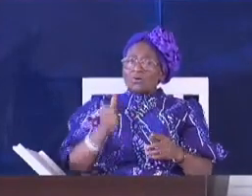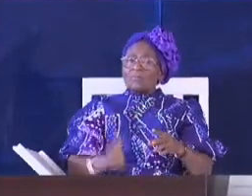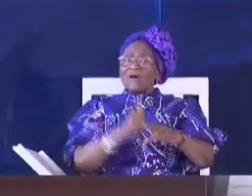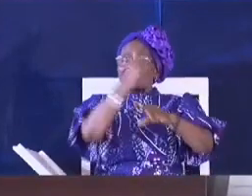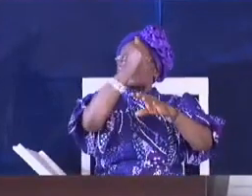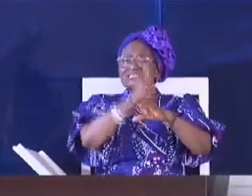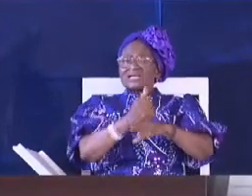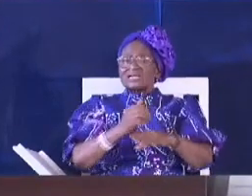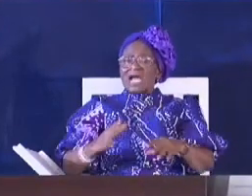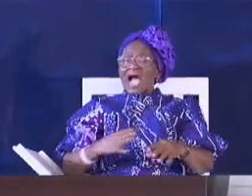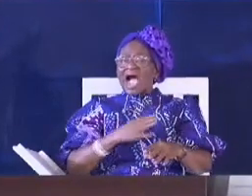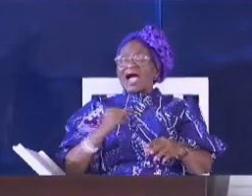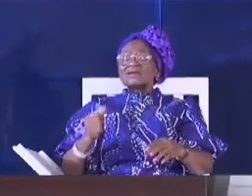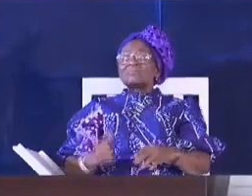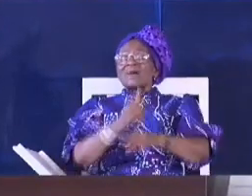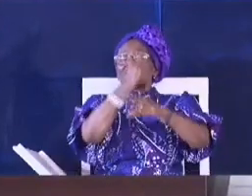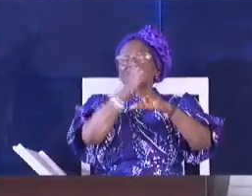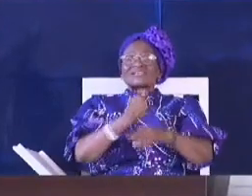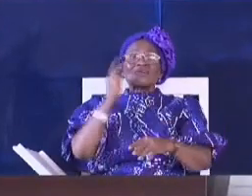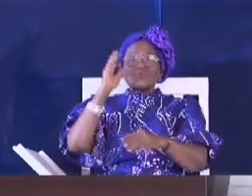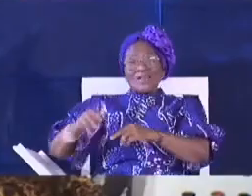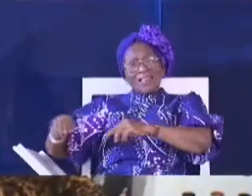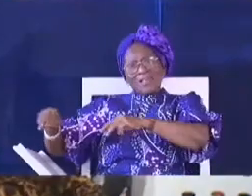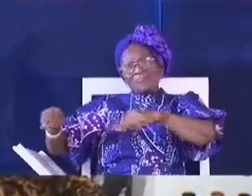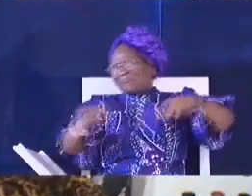A mountain is going to move.